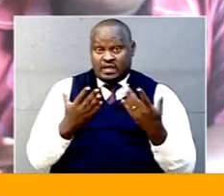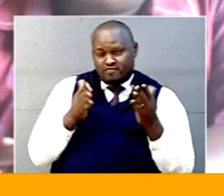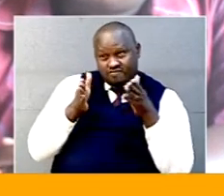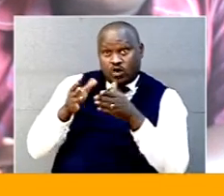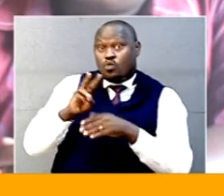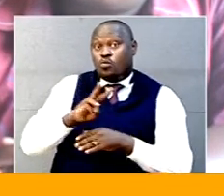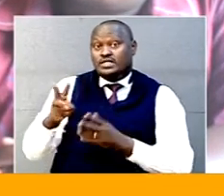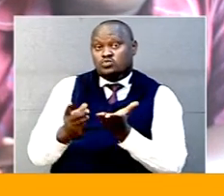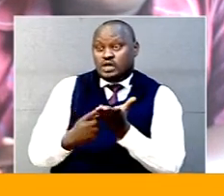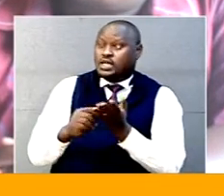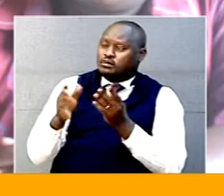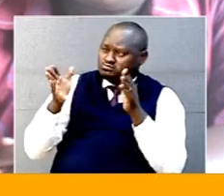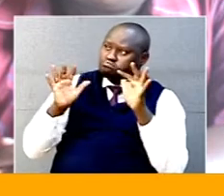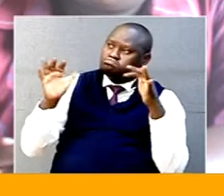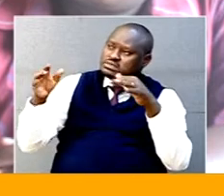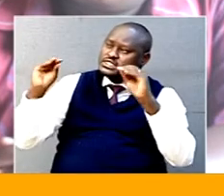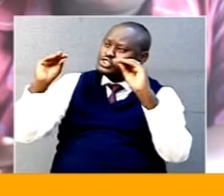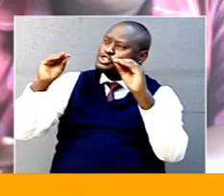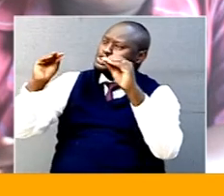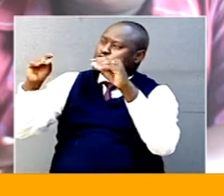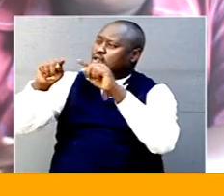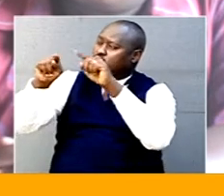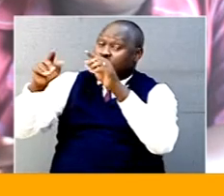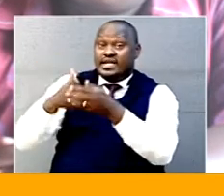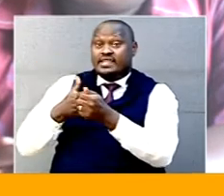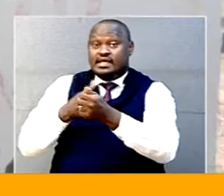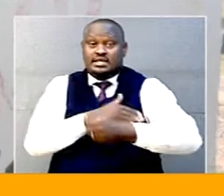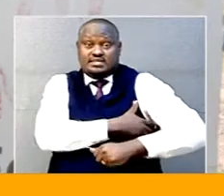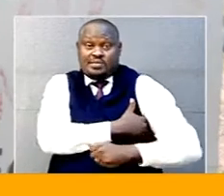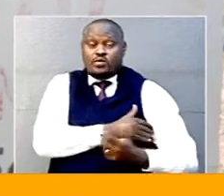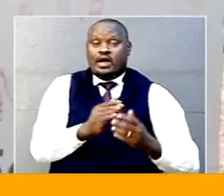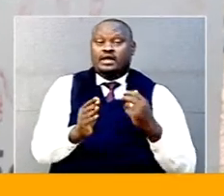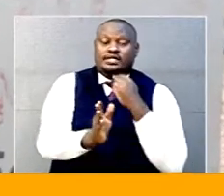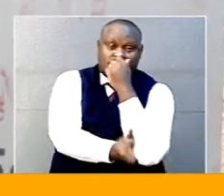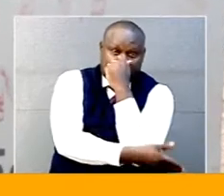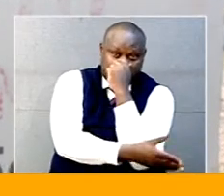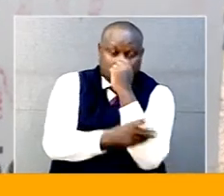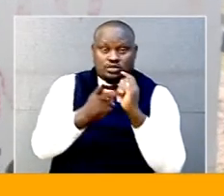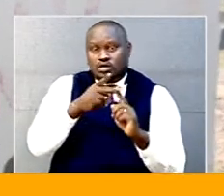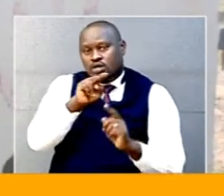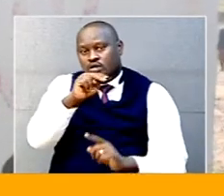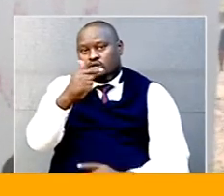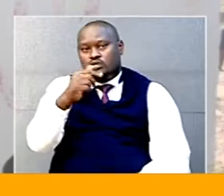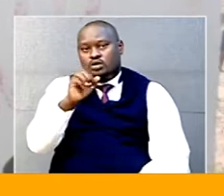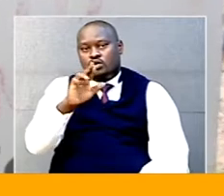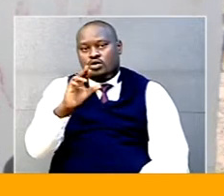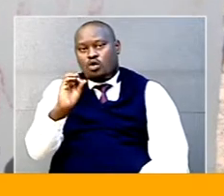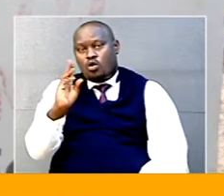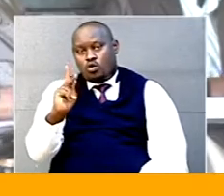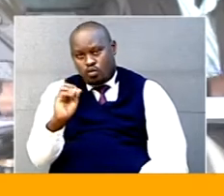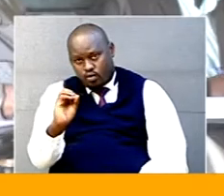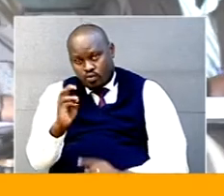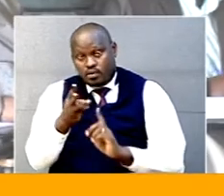Uganda, delivering the message to various sub-county leaders in Chenjojo, Intoroko, Bundibujo, and Kasese